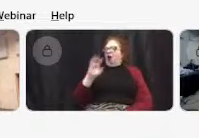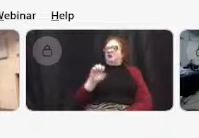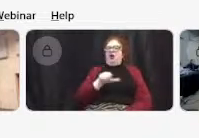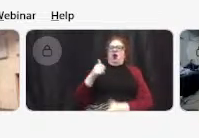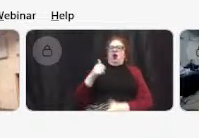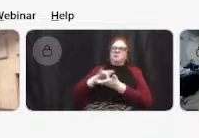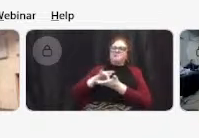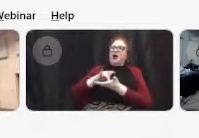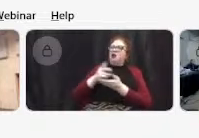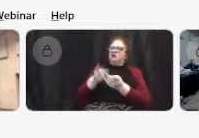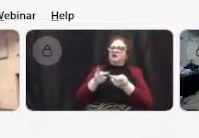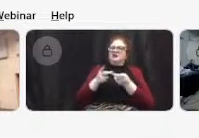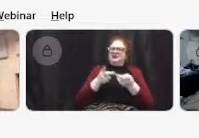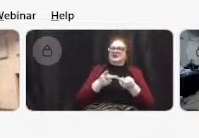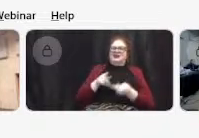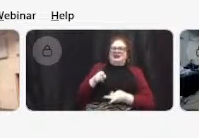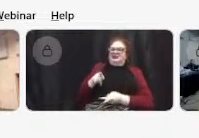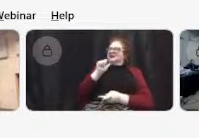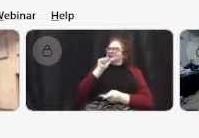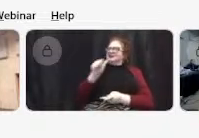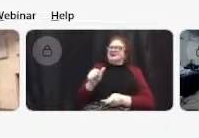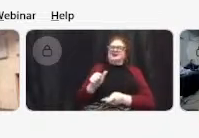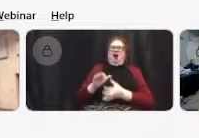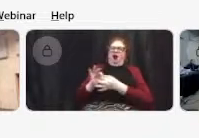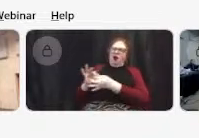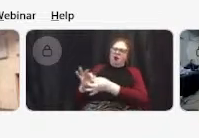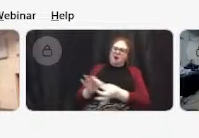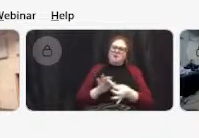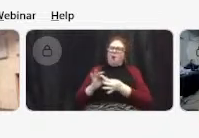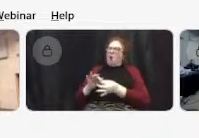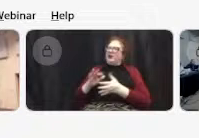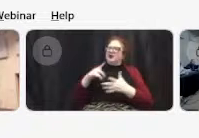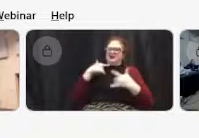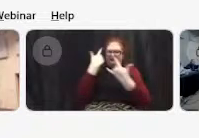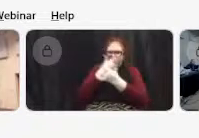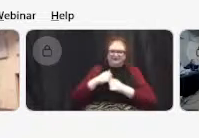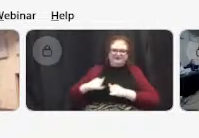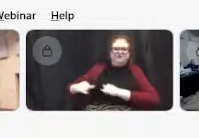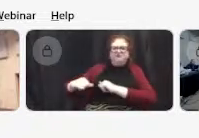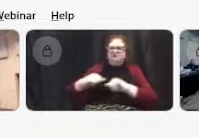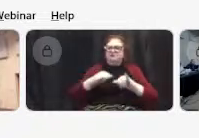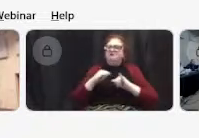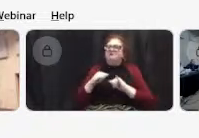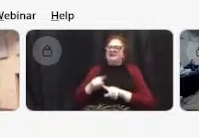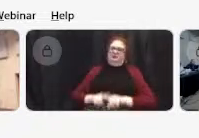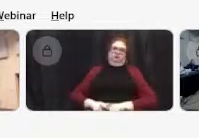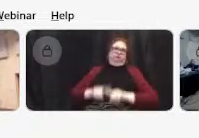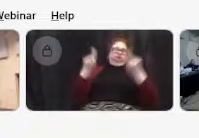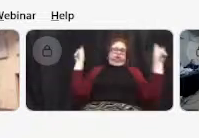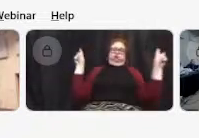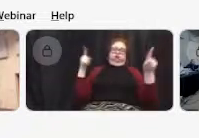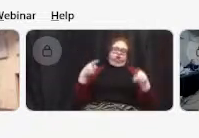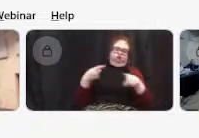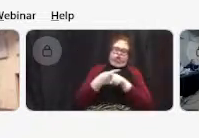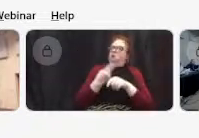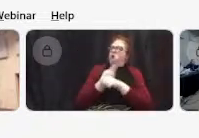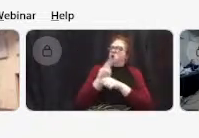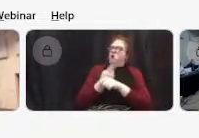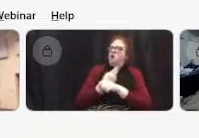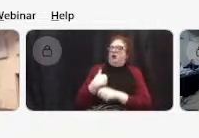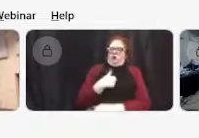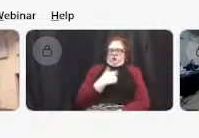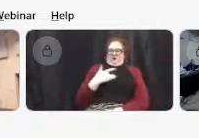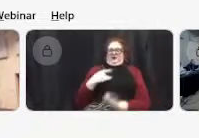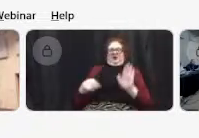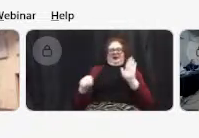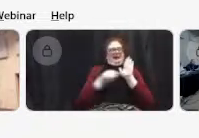would not be harmonious with the character of the area, as this would be the only non-office type use. We believe that it would negatively impact the future development of the